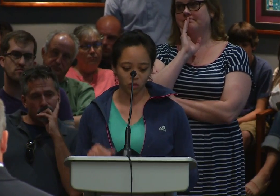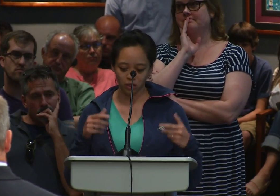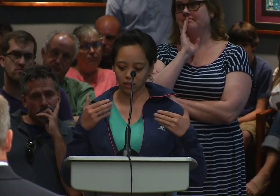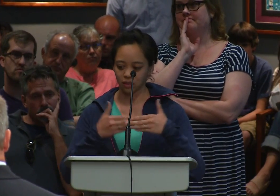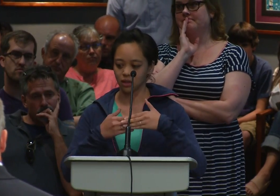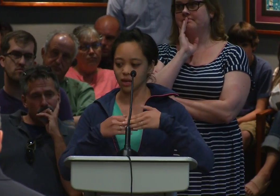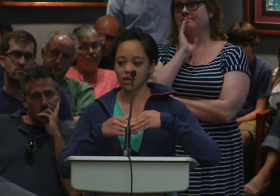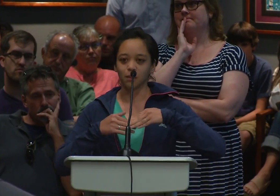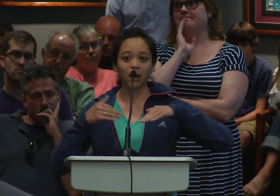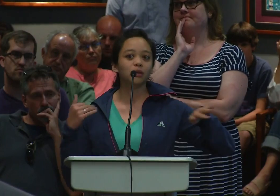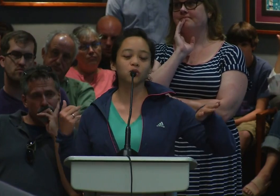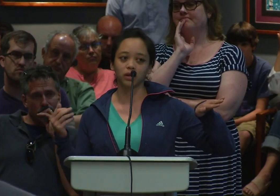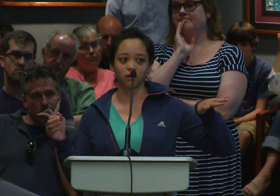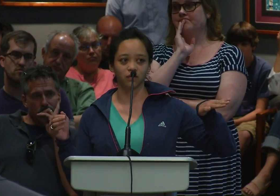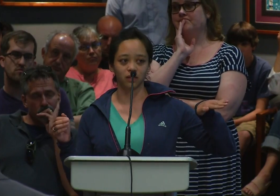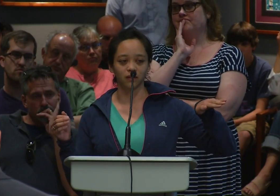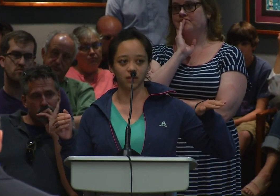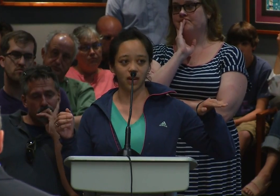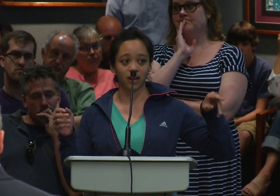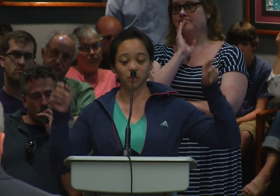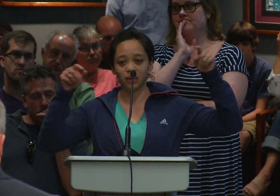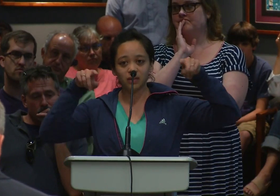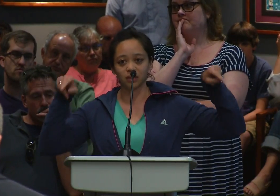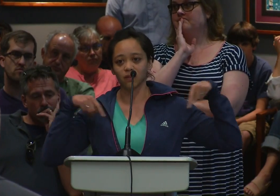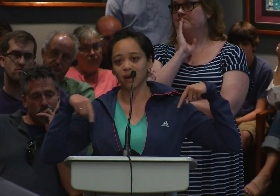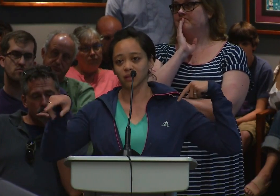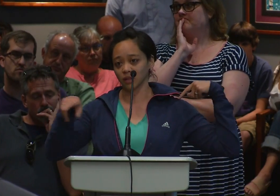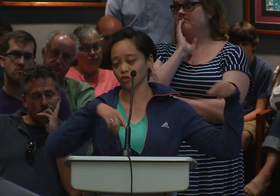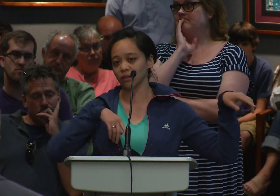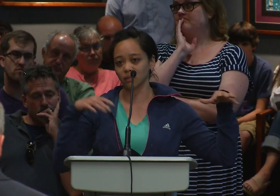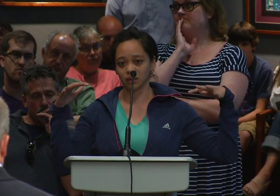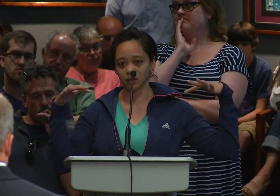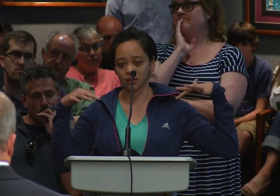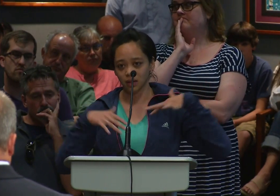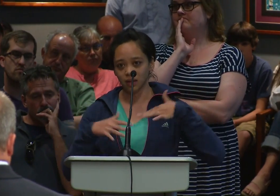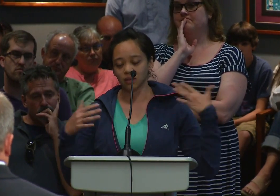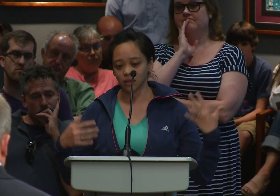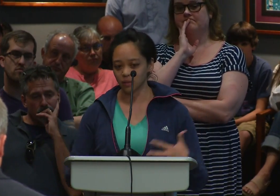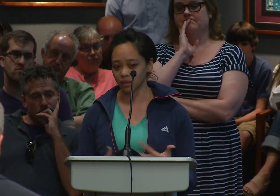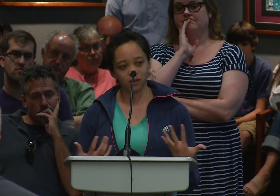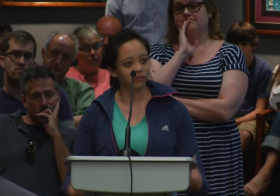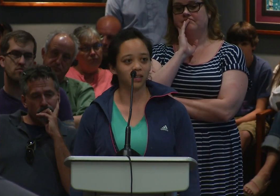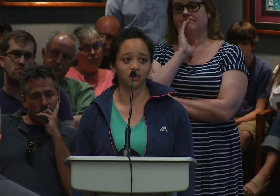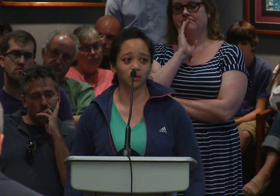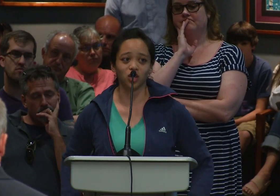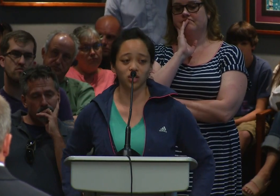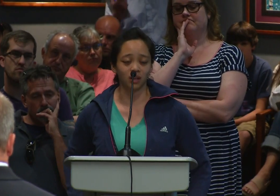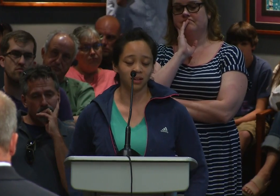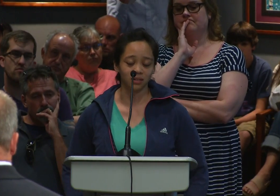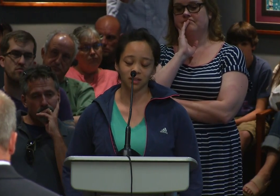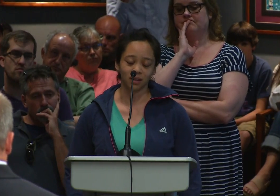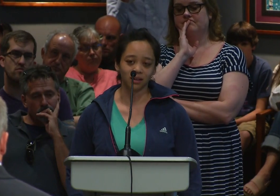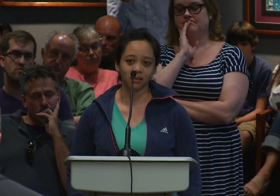it'd be interesting to see the boundary of the data at the peaks of the mountains that surround it, because, I mean, you know, flooding is always